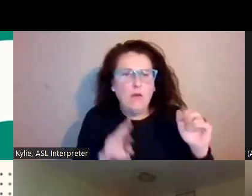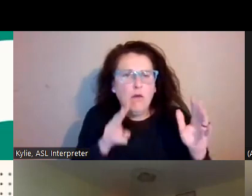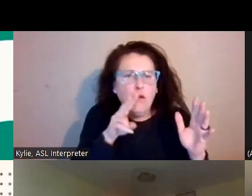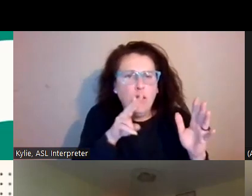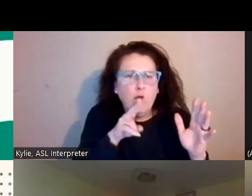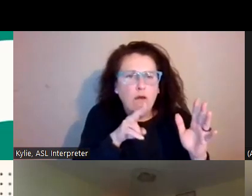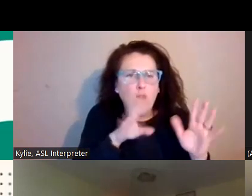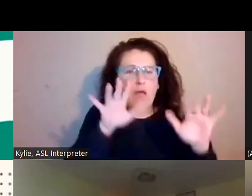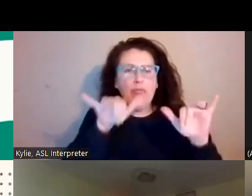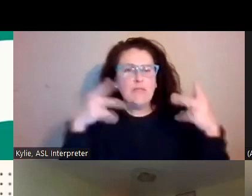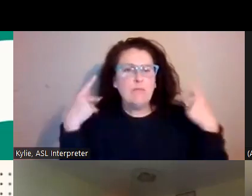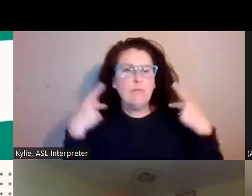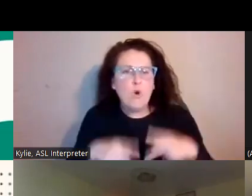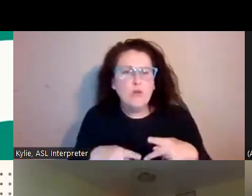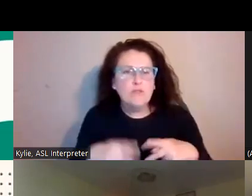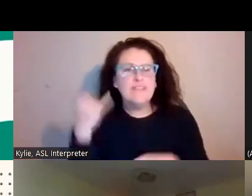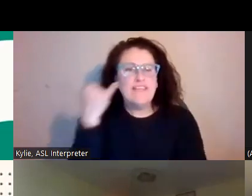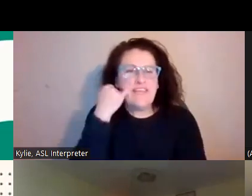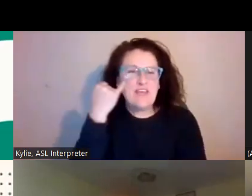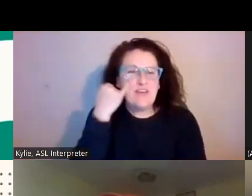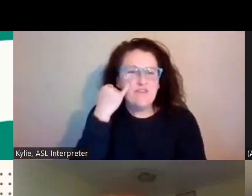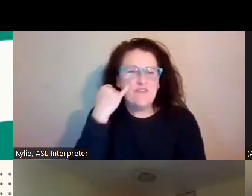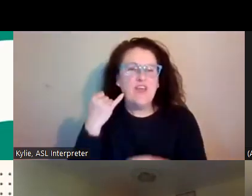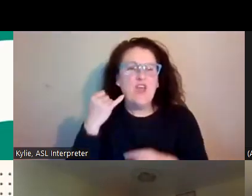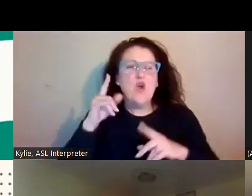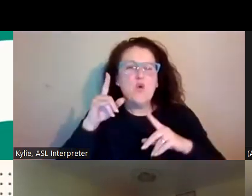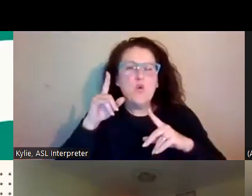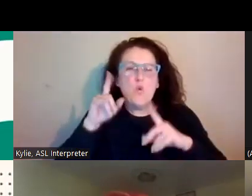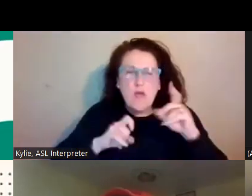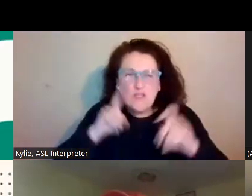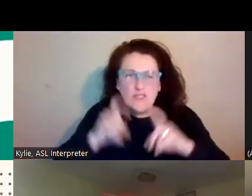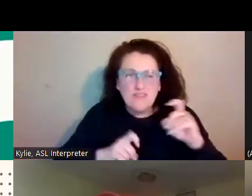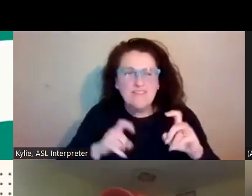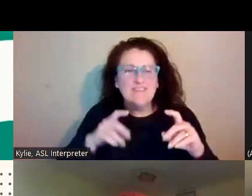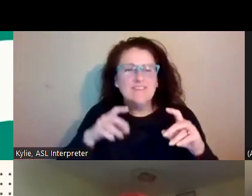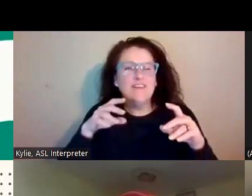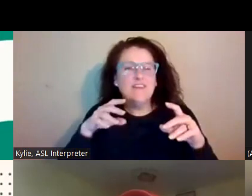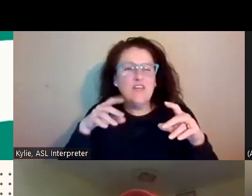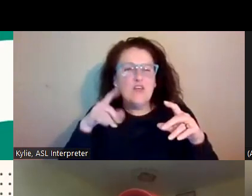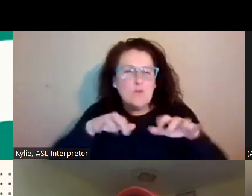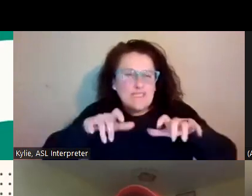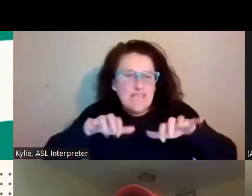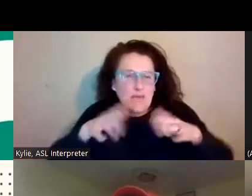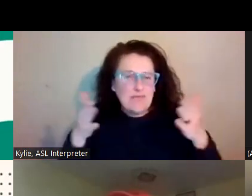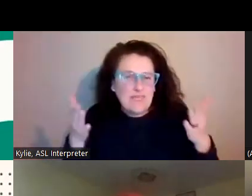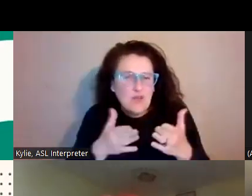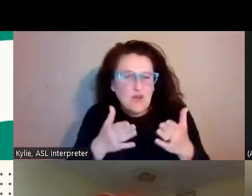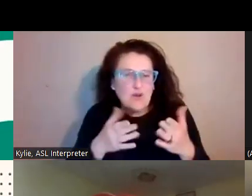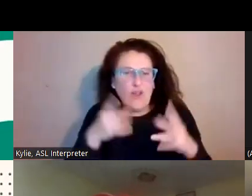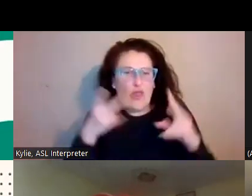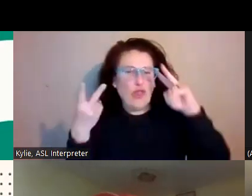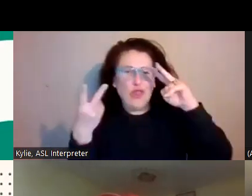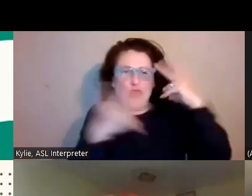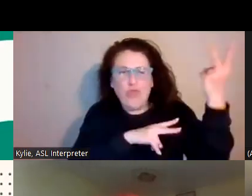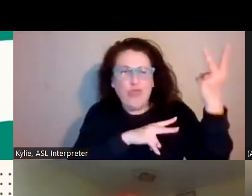actually Portuguese for if you have a question. Yeah, if you have any question in Portuguese, you can type here or you can ask and we can help